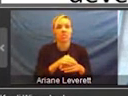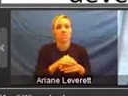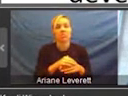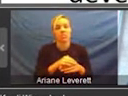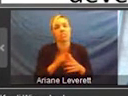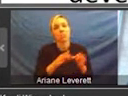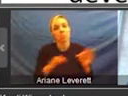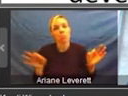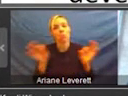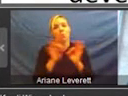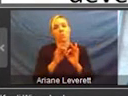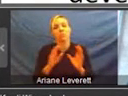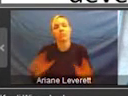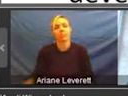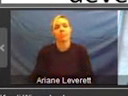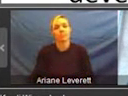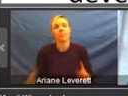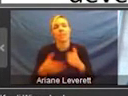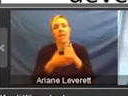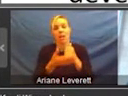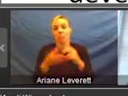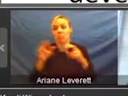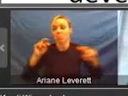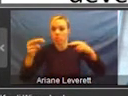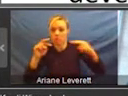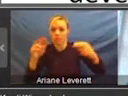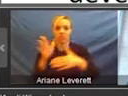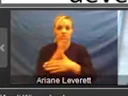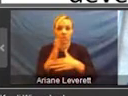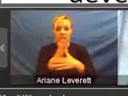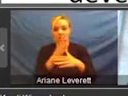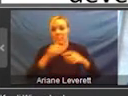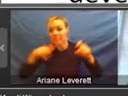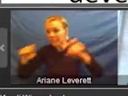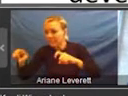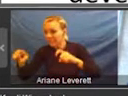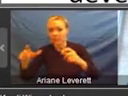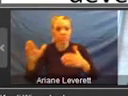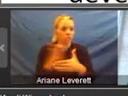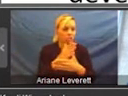and needs as well. We have linked the website.